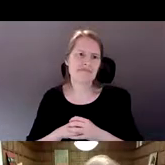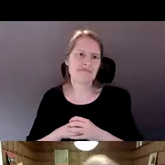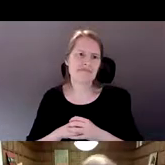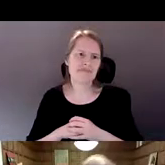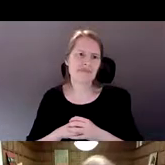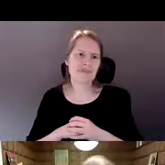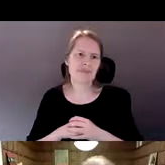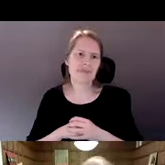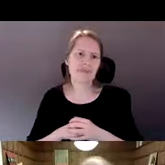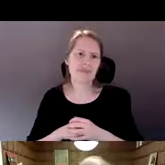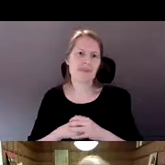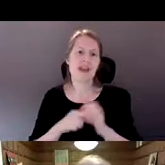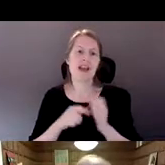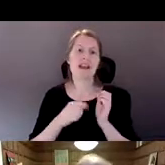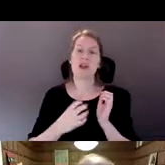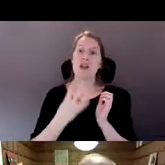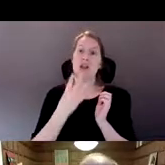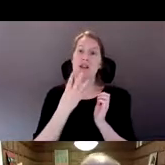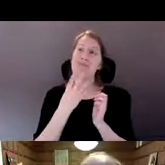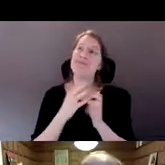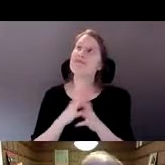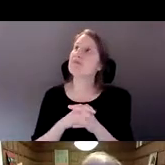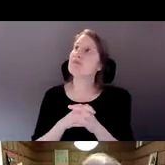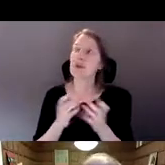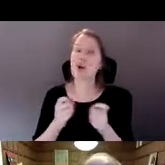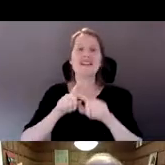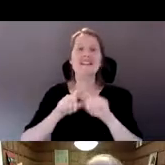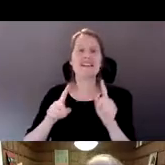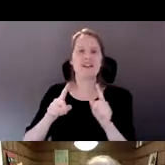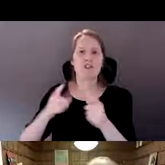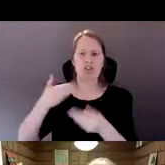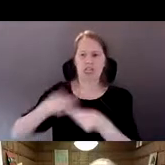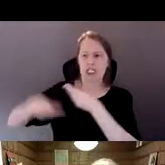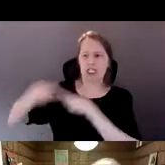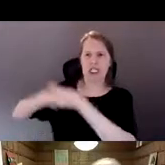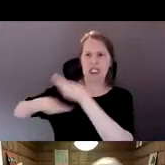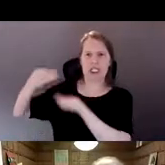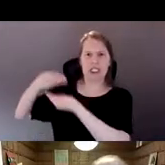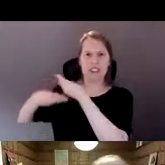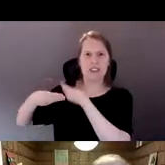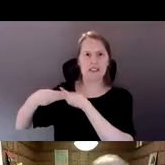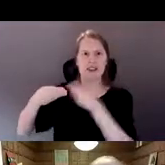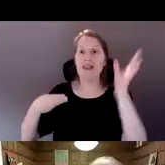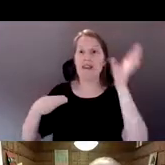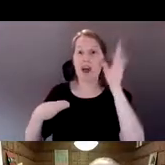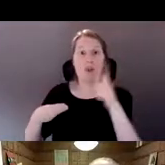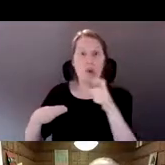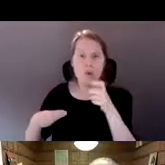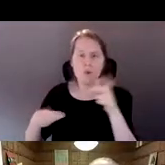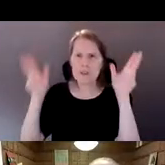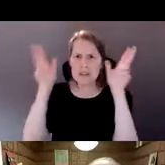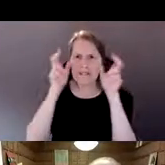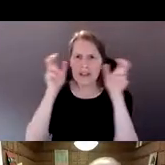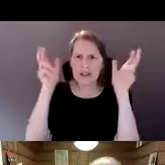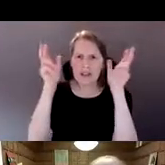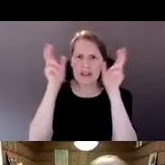claiming that the Jews have a kind of a different, let's call it a different genealogy, a different lineage. They belong to their father, the devil. They